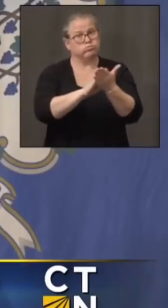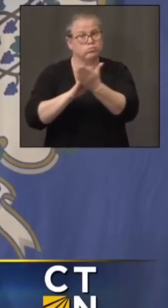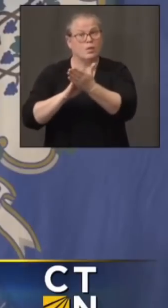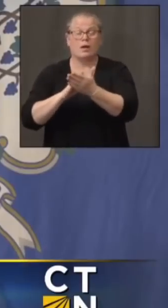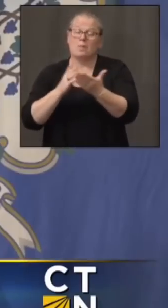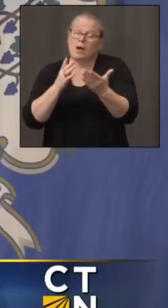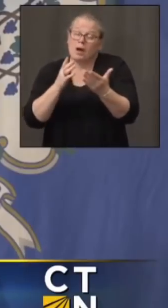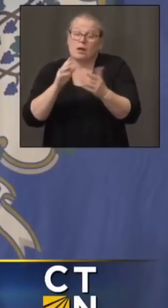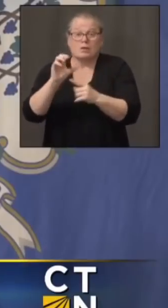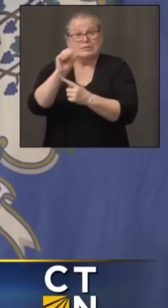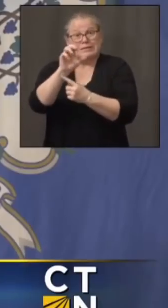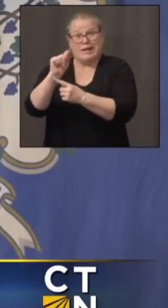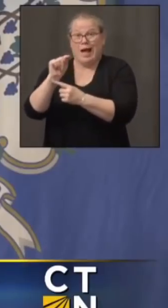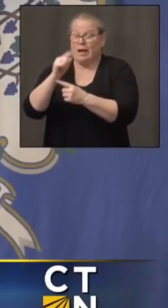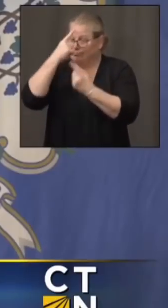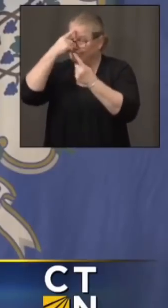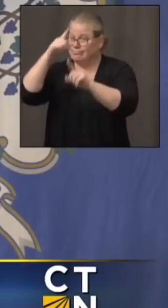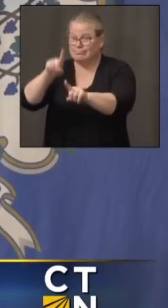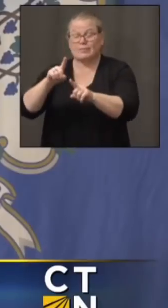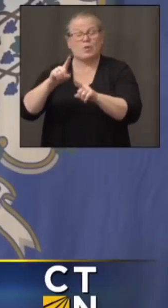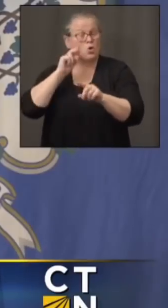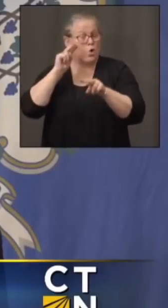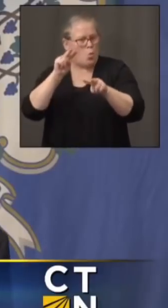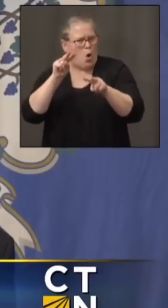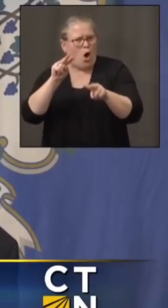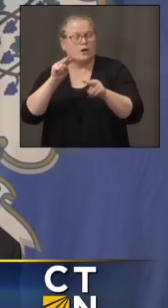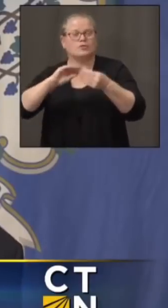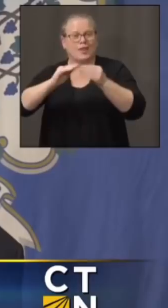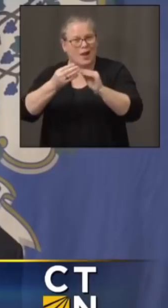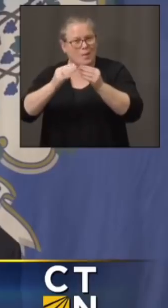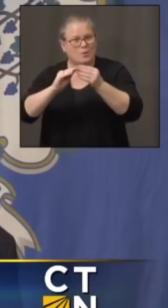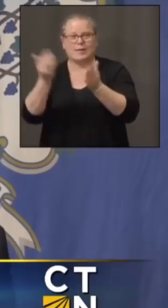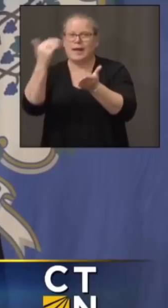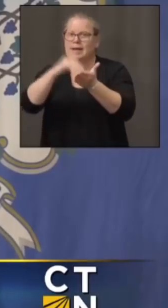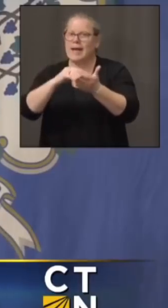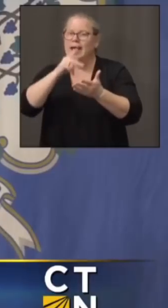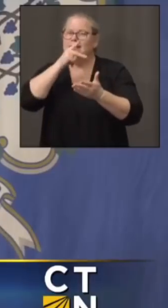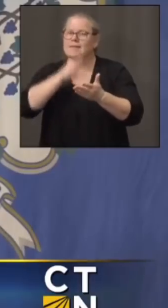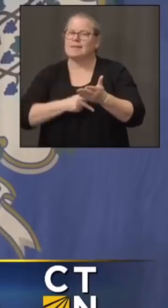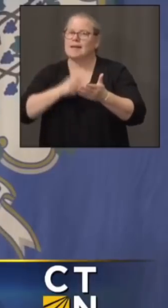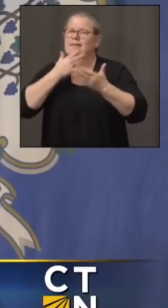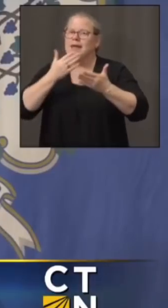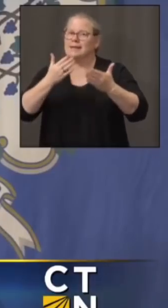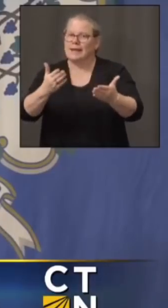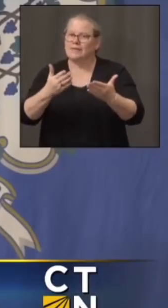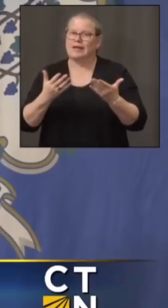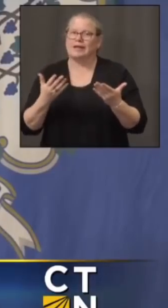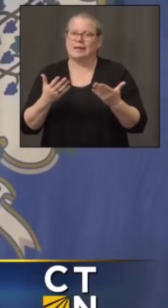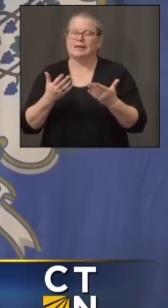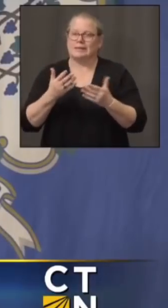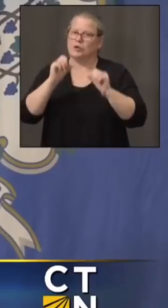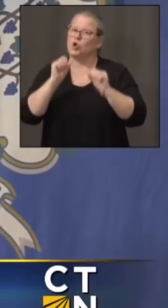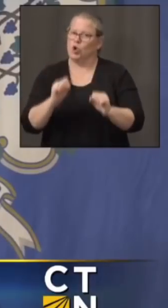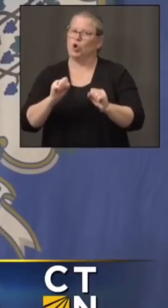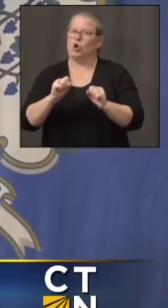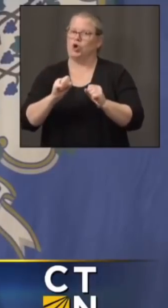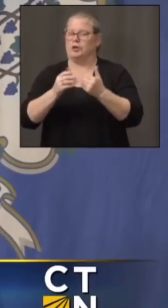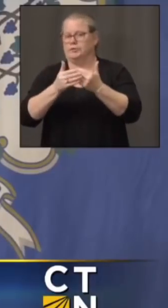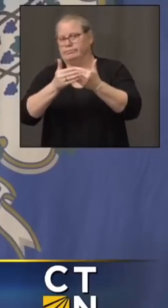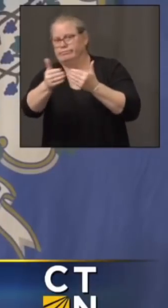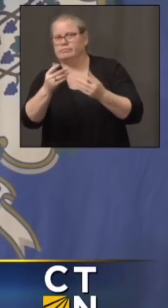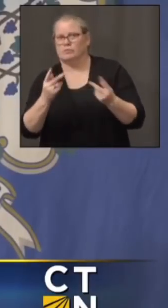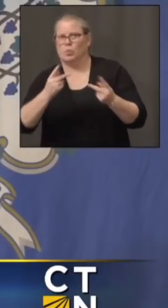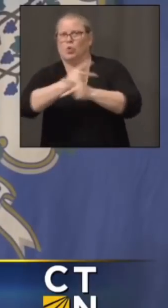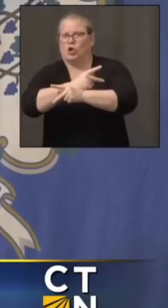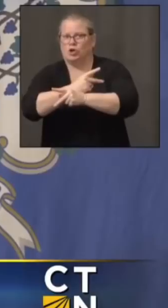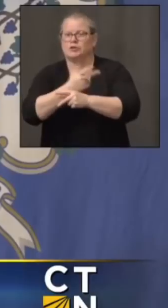couple weeks. Thanksgiving could be a demarc point. And certainly the older age groups, we have more flexibility in terms of at home or hybrid.